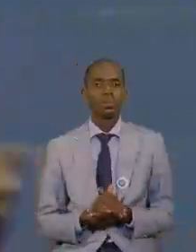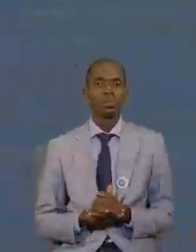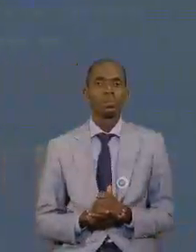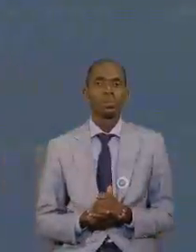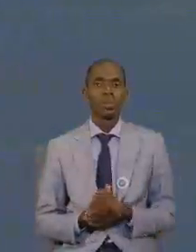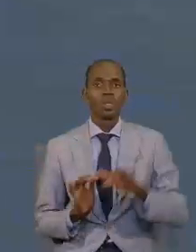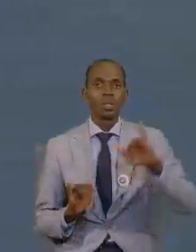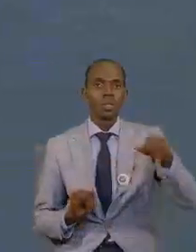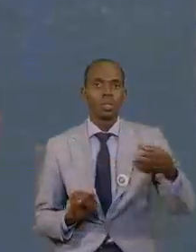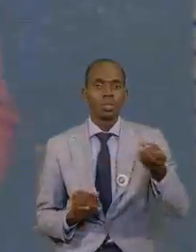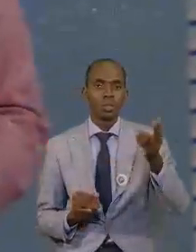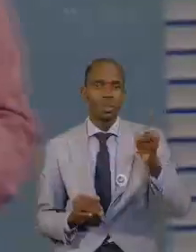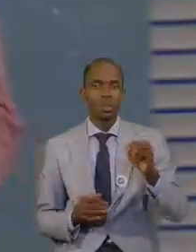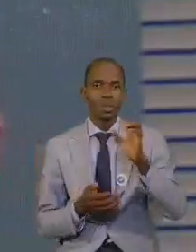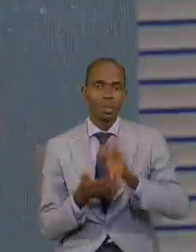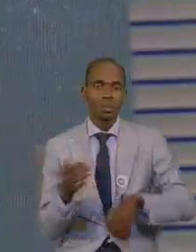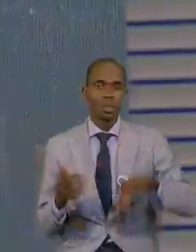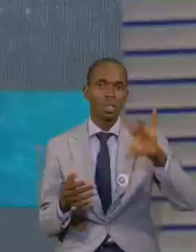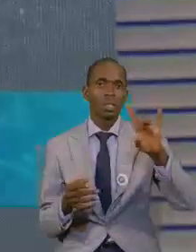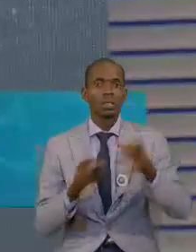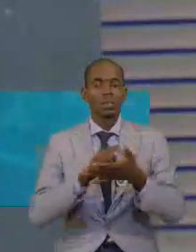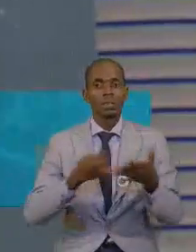John chapter 8, verse 32.